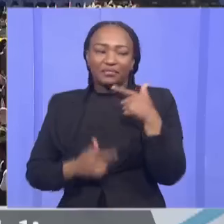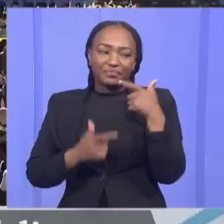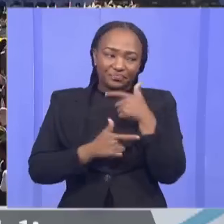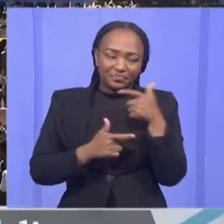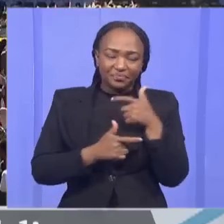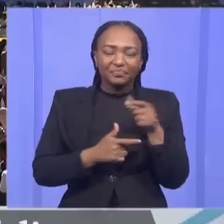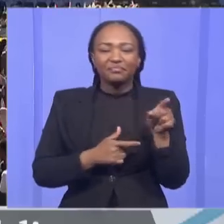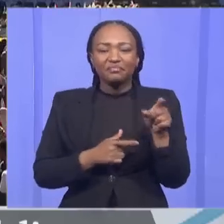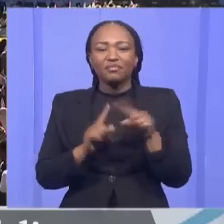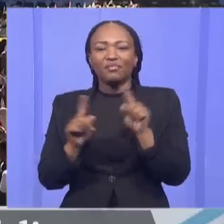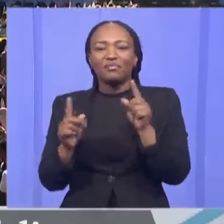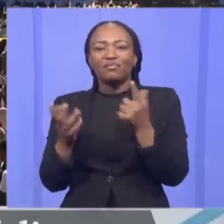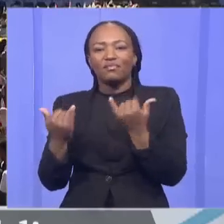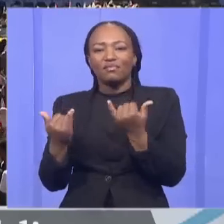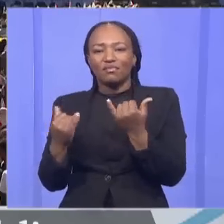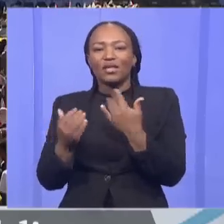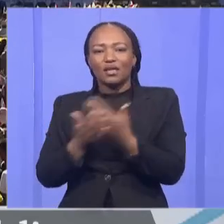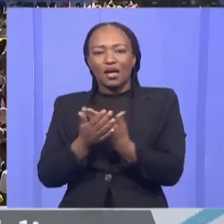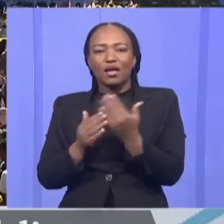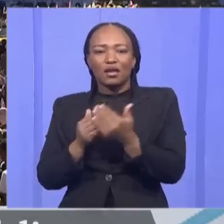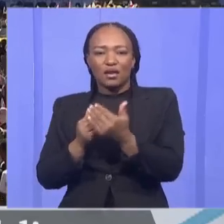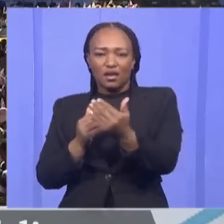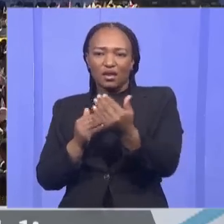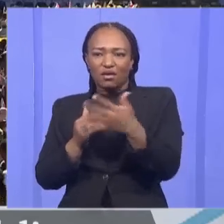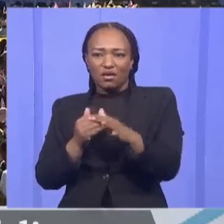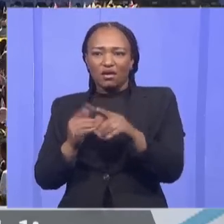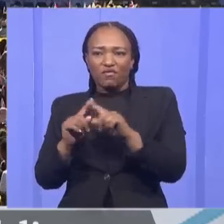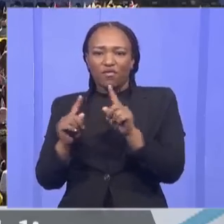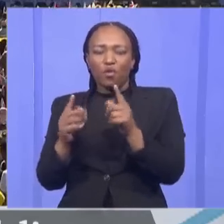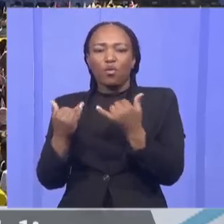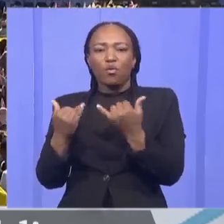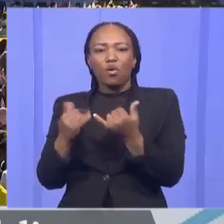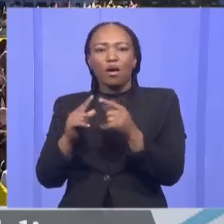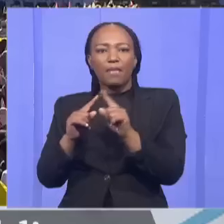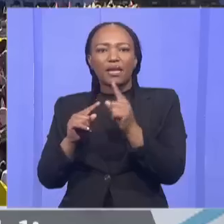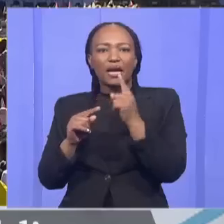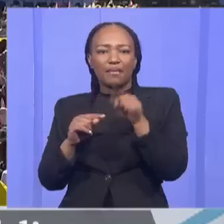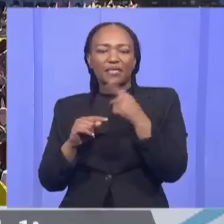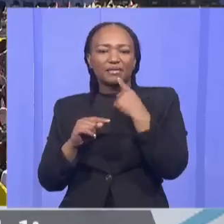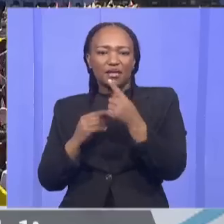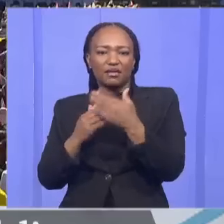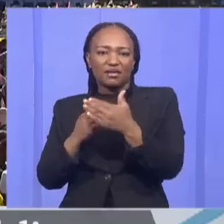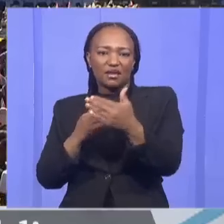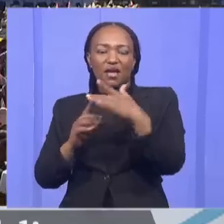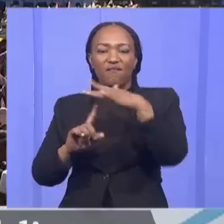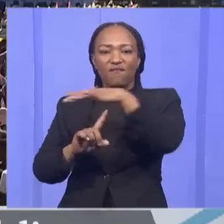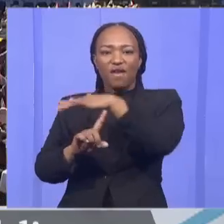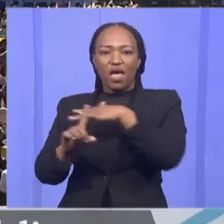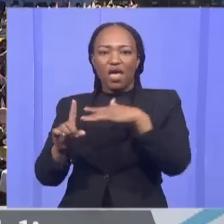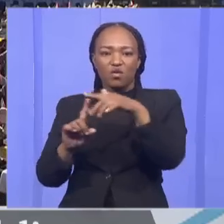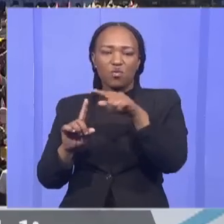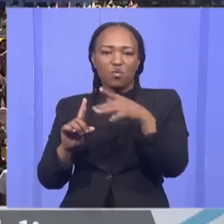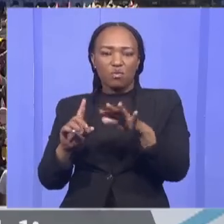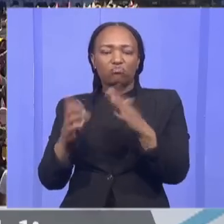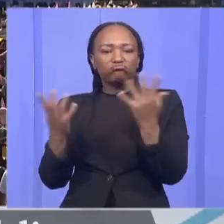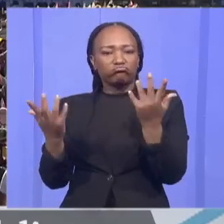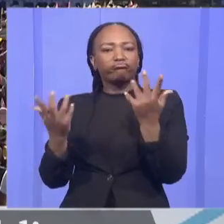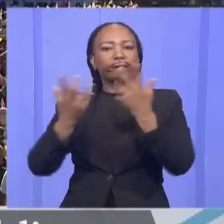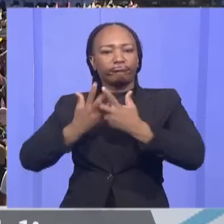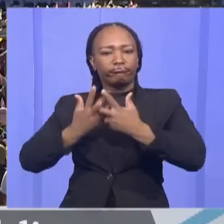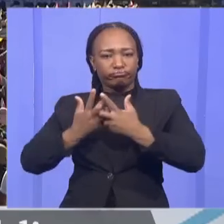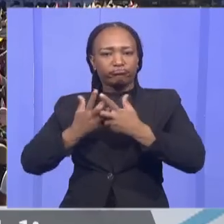which may, you know, lead to such incidents. However, I must say this venue is actually befits very well